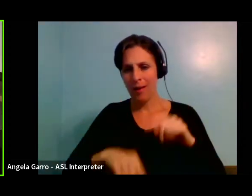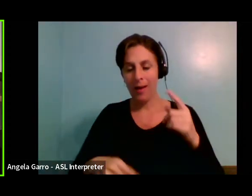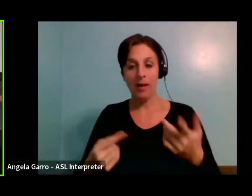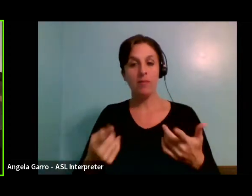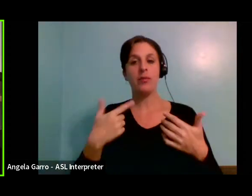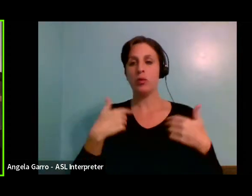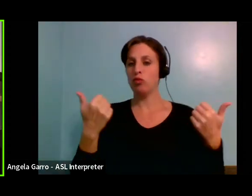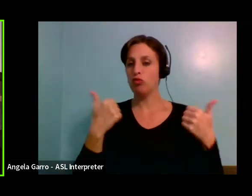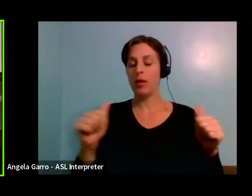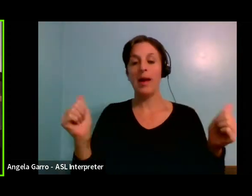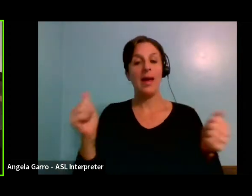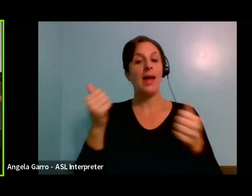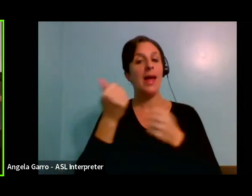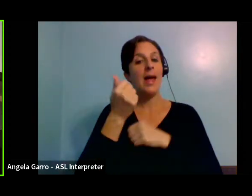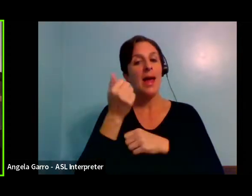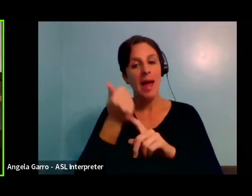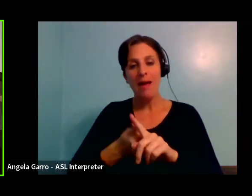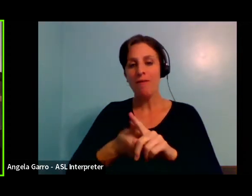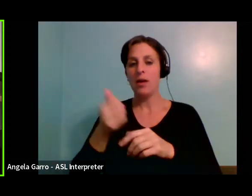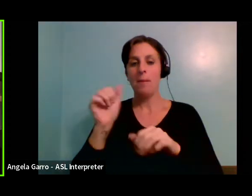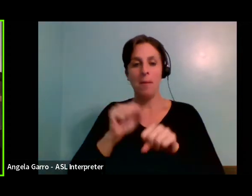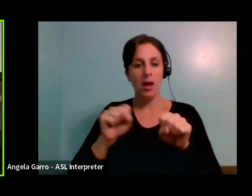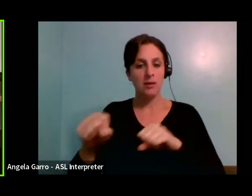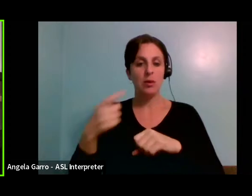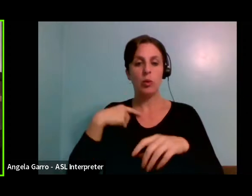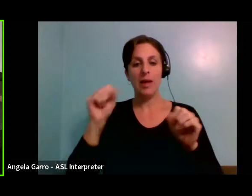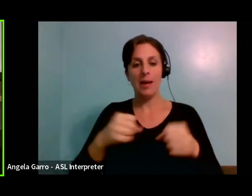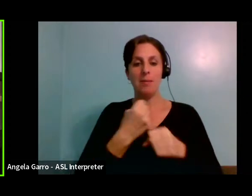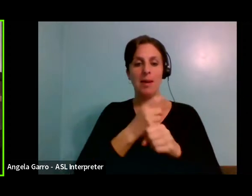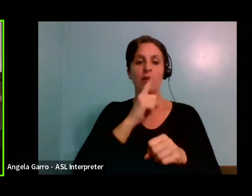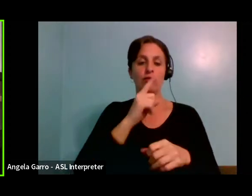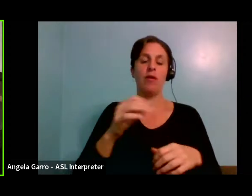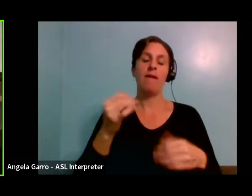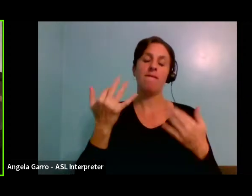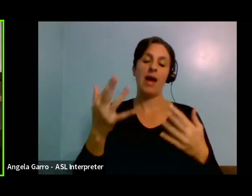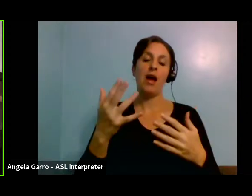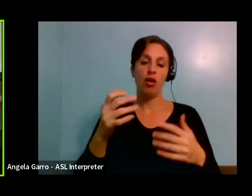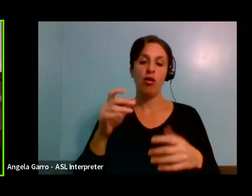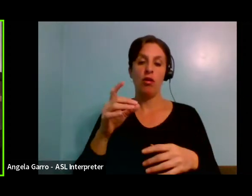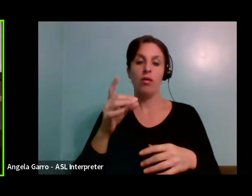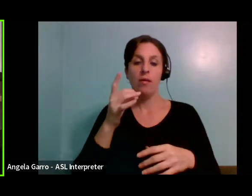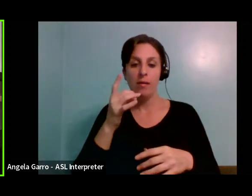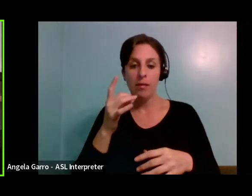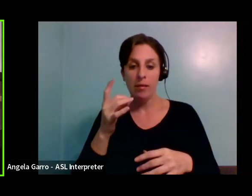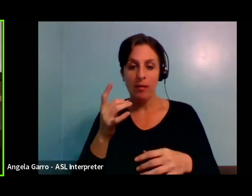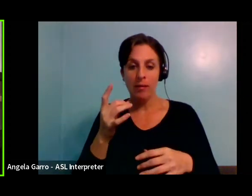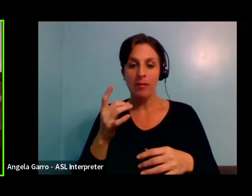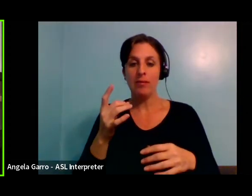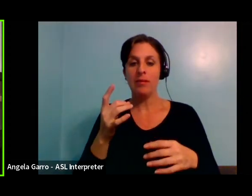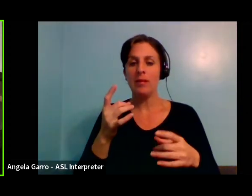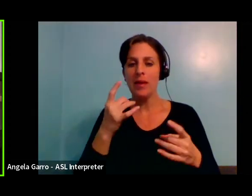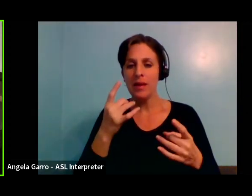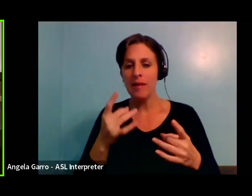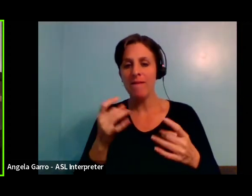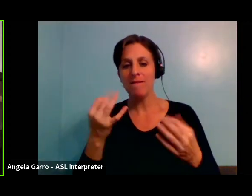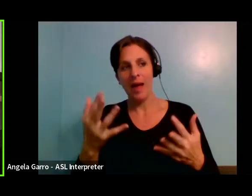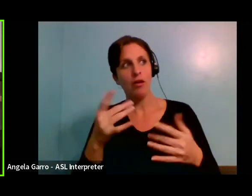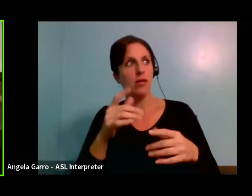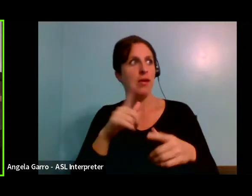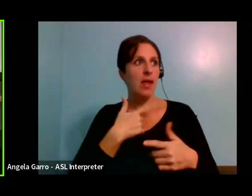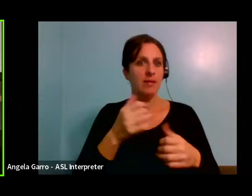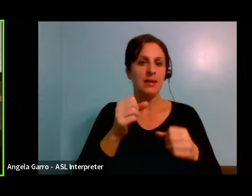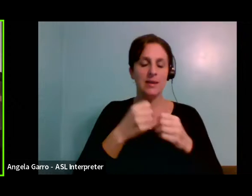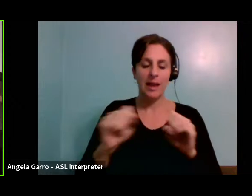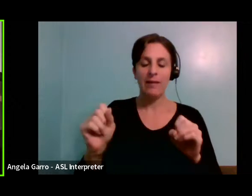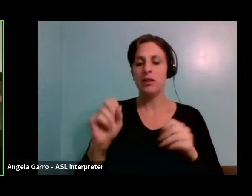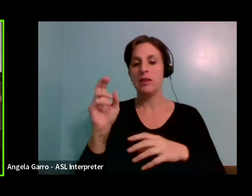every possibility we can to make sure fire life safety systems are up and running. Bathrooms have lights. Transportation